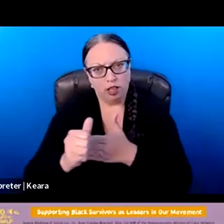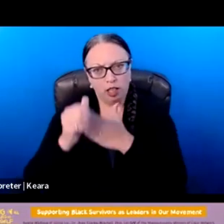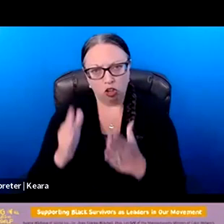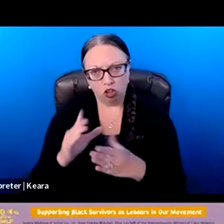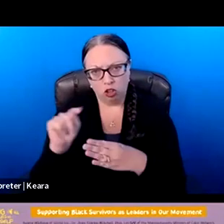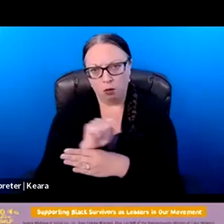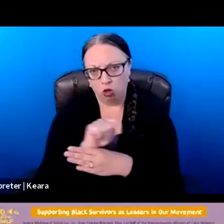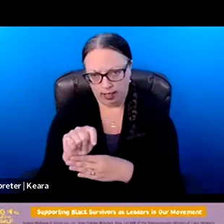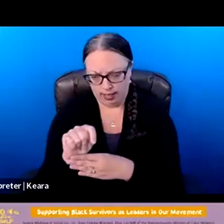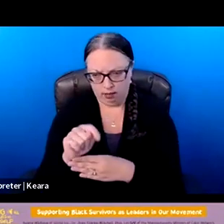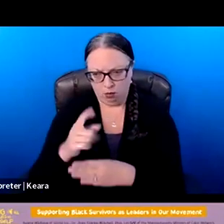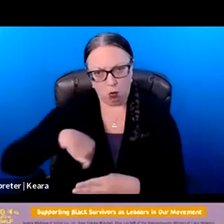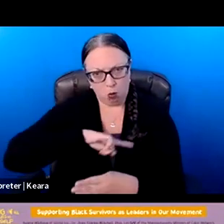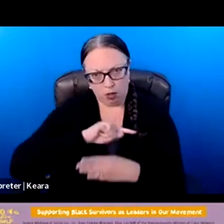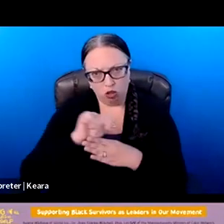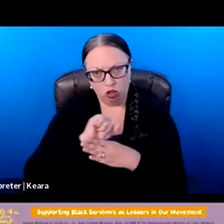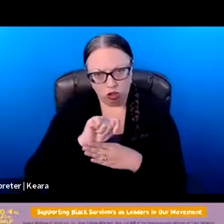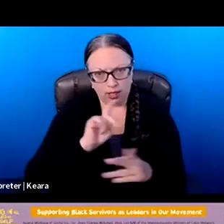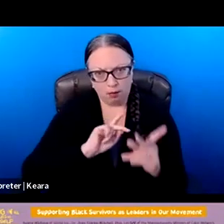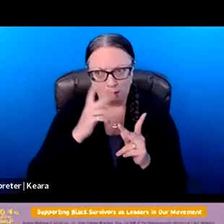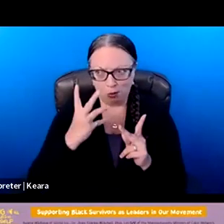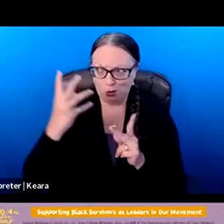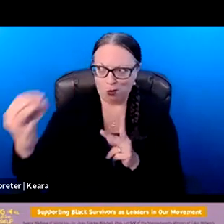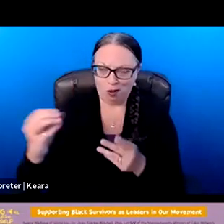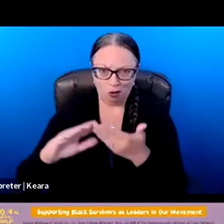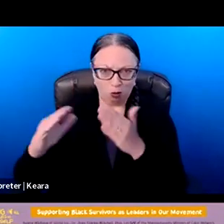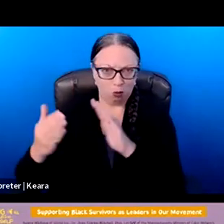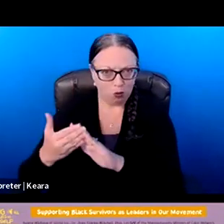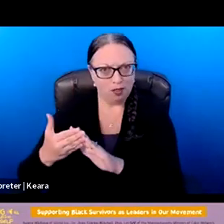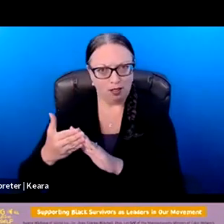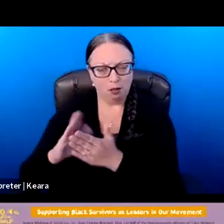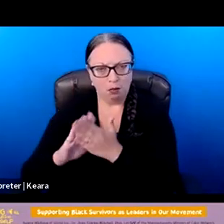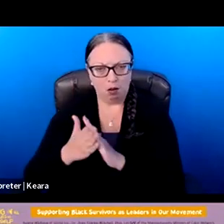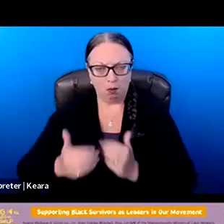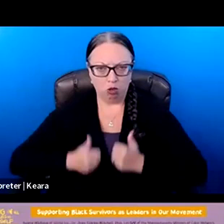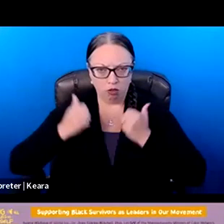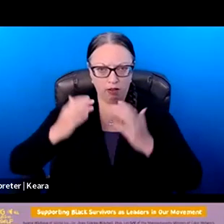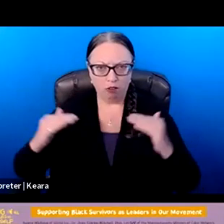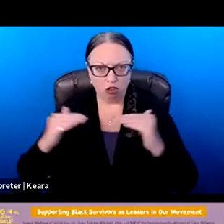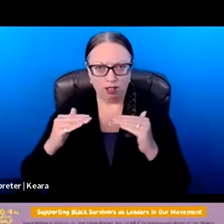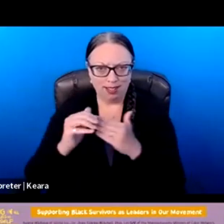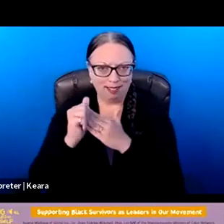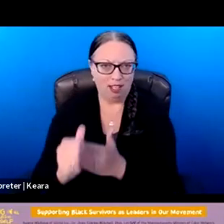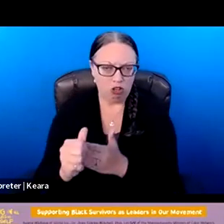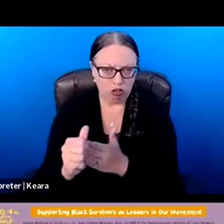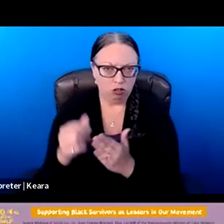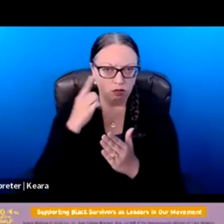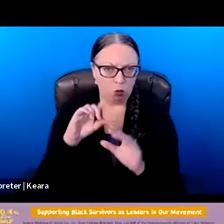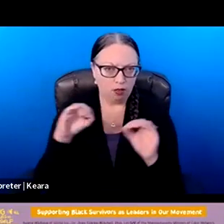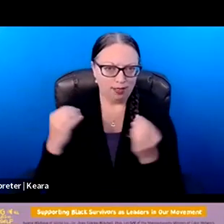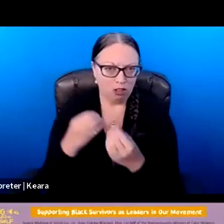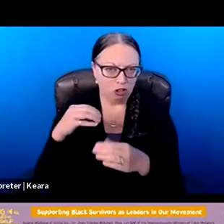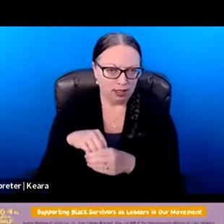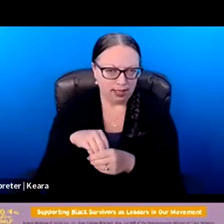train folks to be able to go out into the community and be survivor justice leaders for organizations in their cities and towns. So